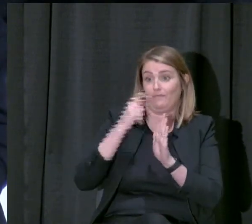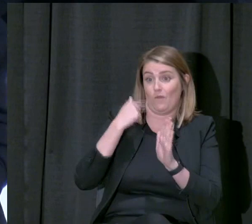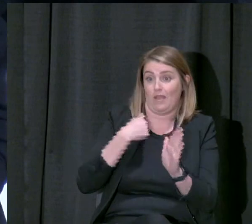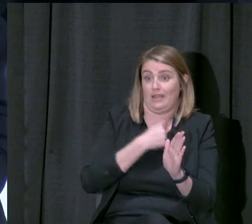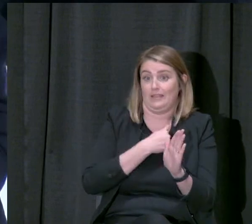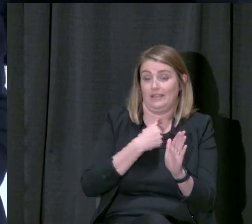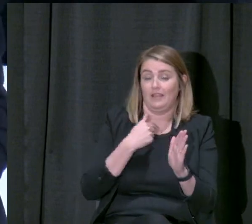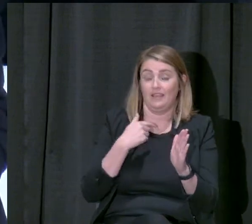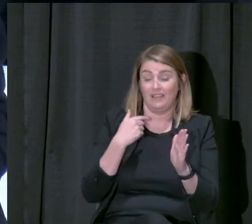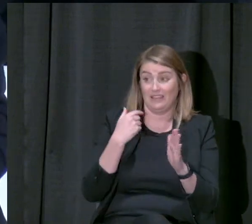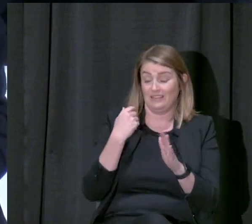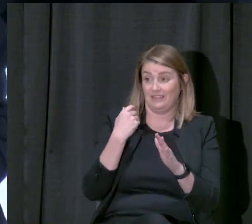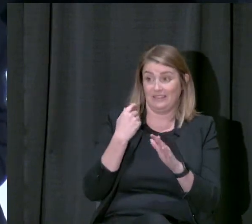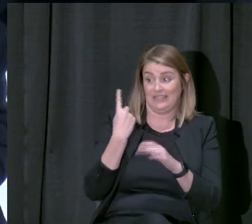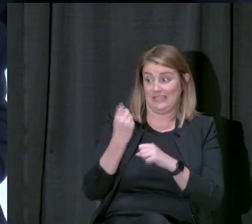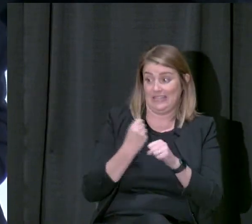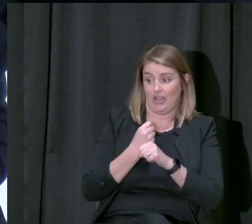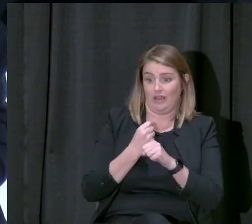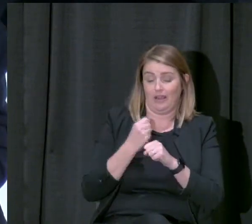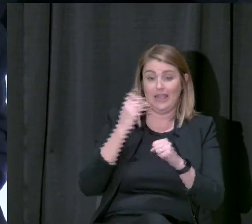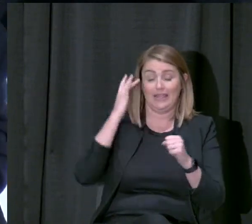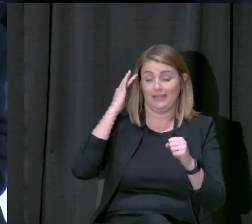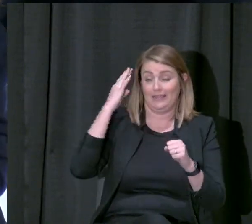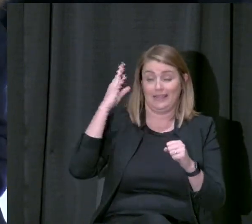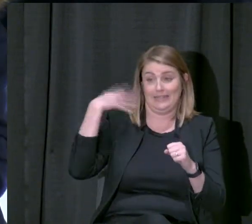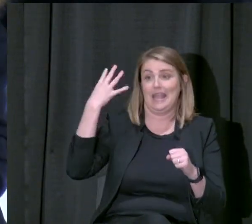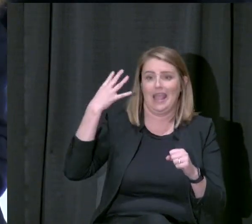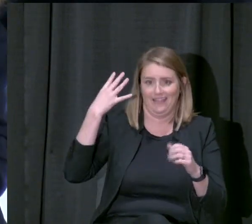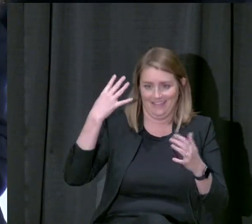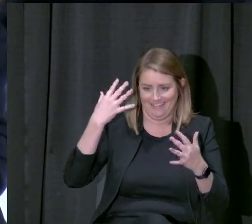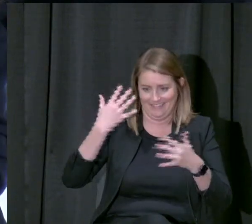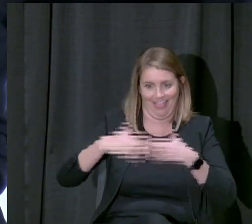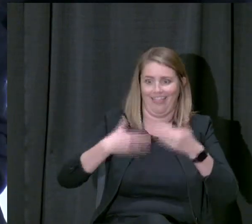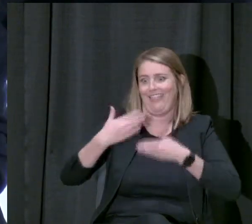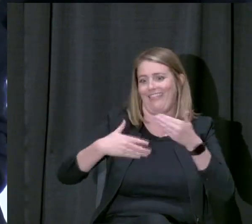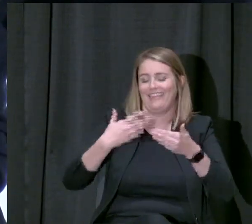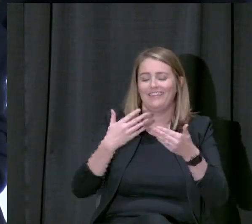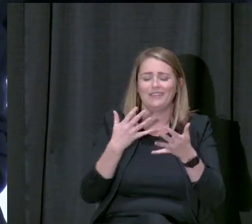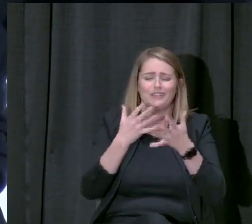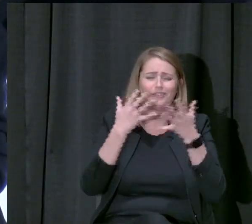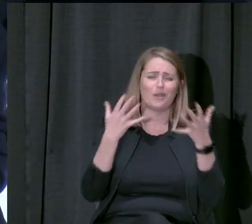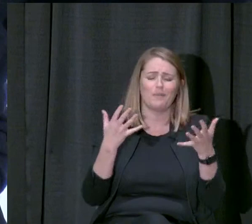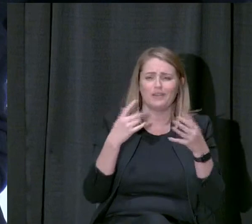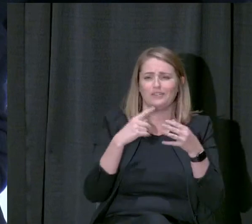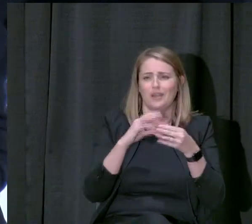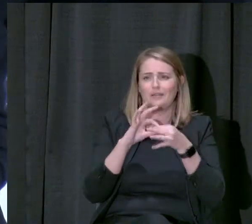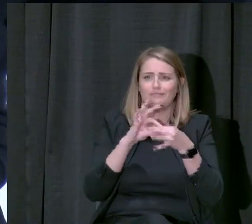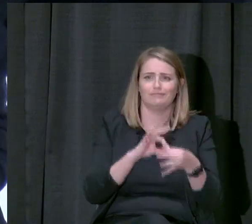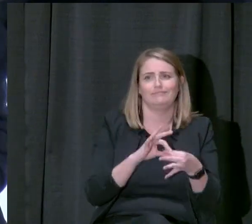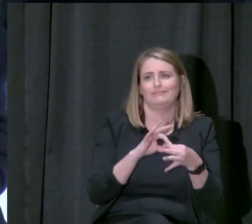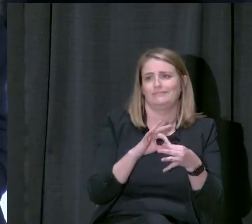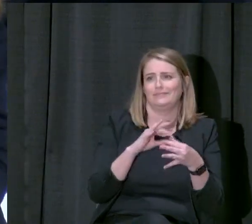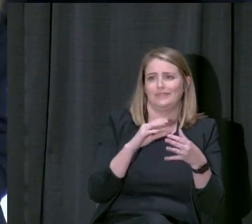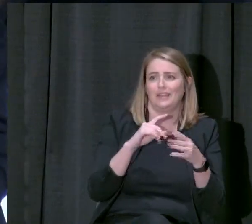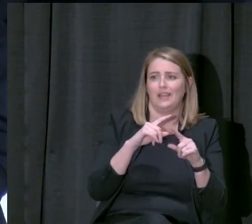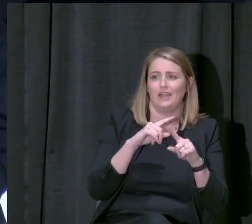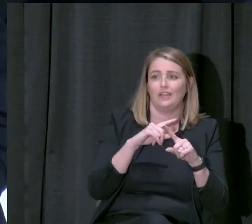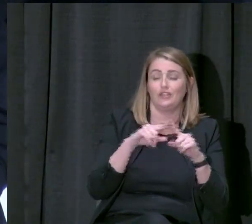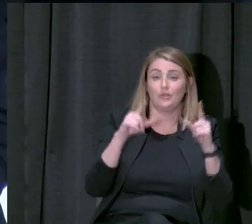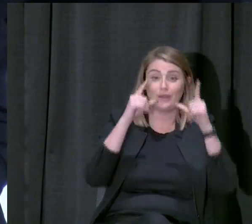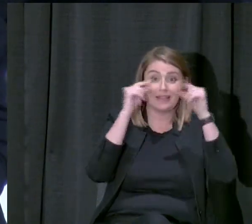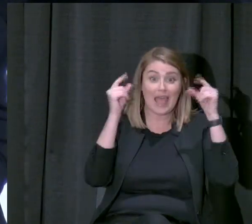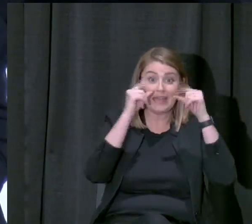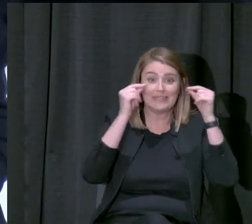really insane year at CSUN last year. And there's been so much about, bringing out new editions of the glasses